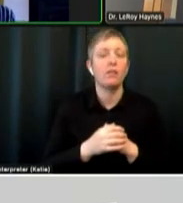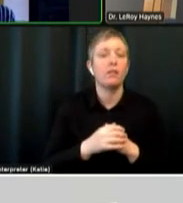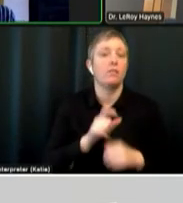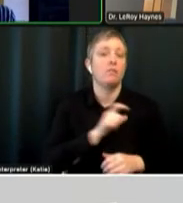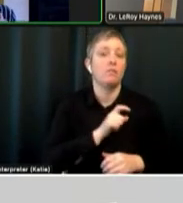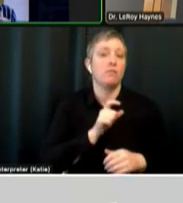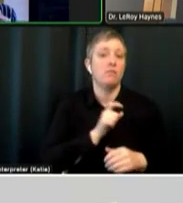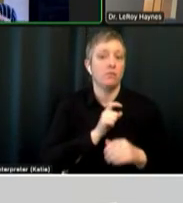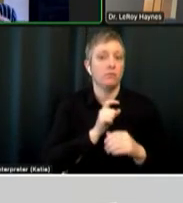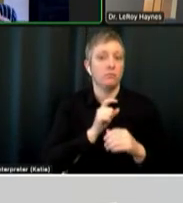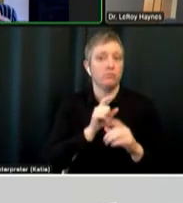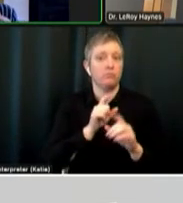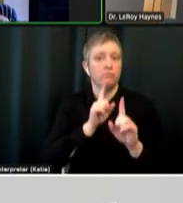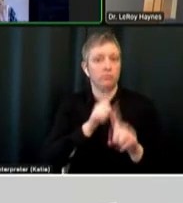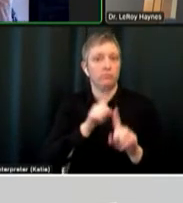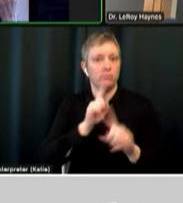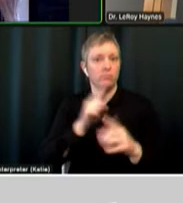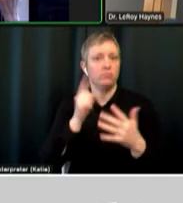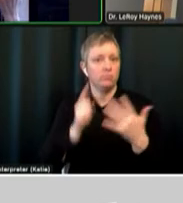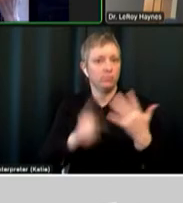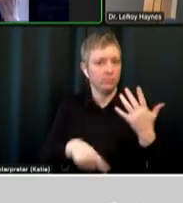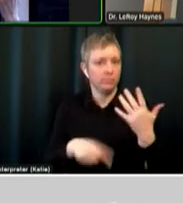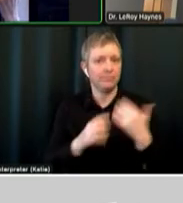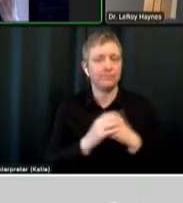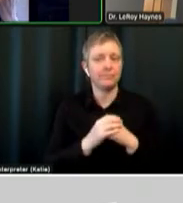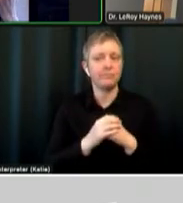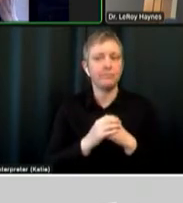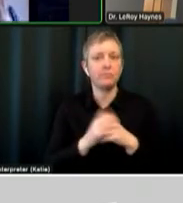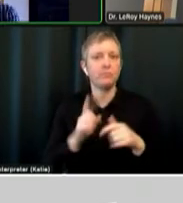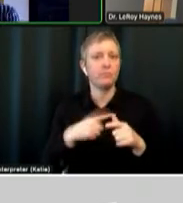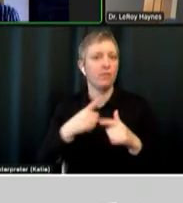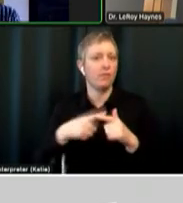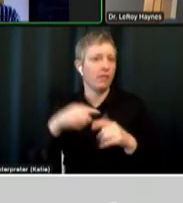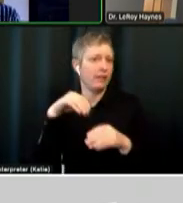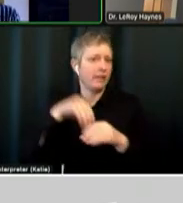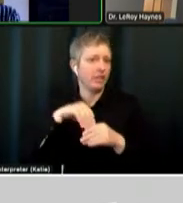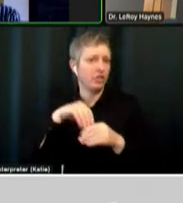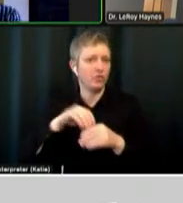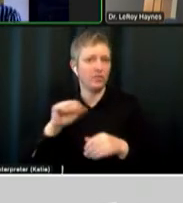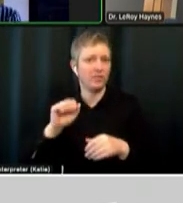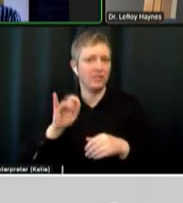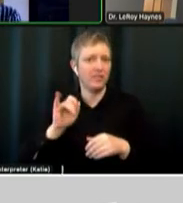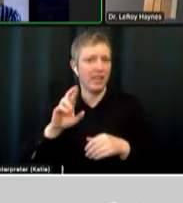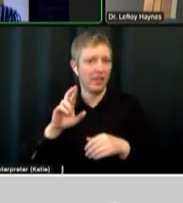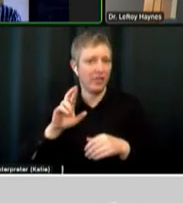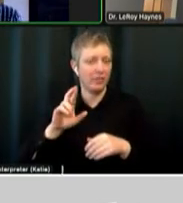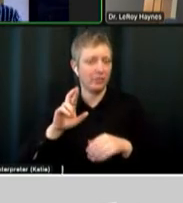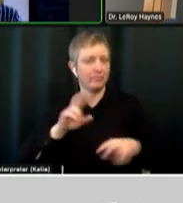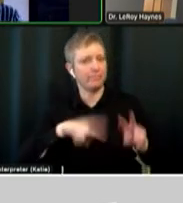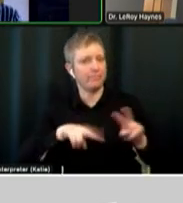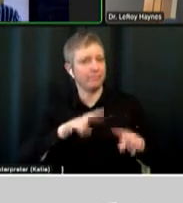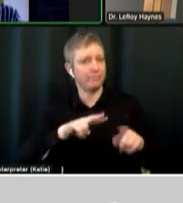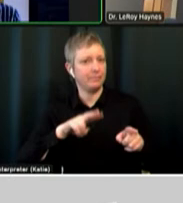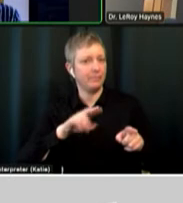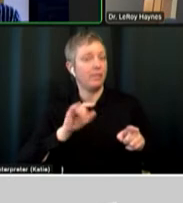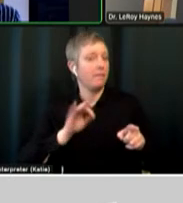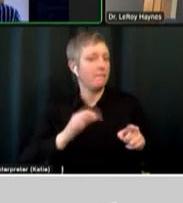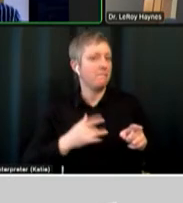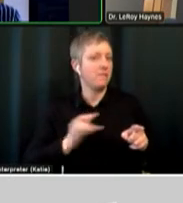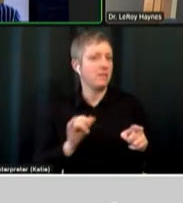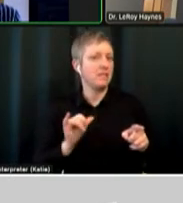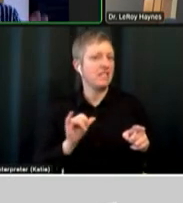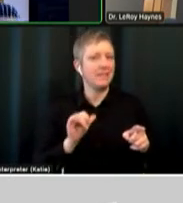internal affairs feels like the officer has not adequately addressed those